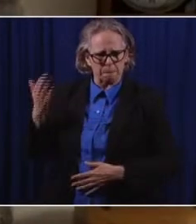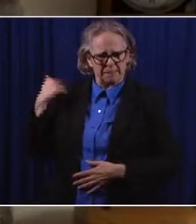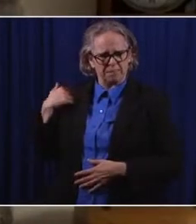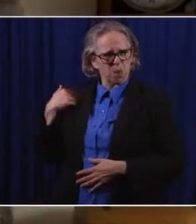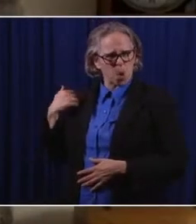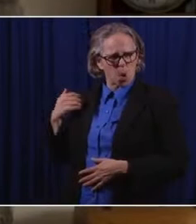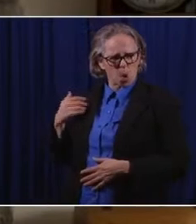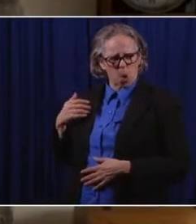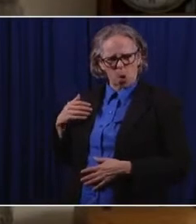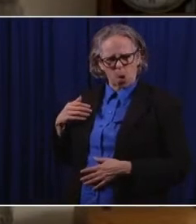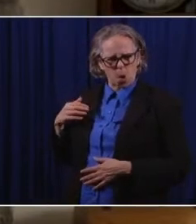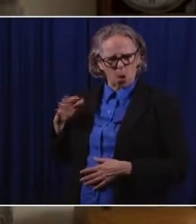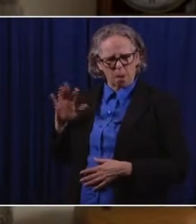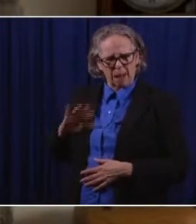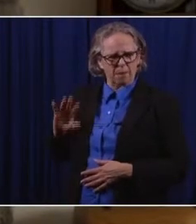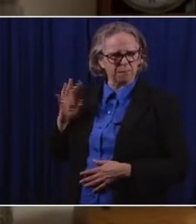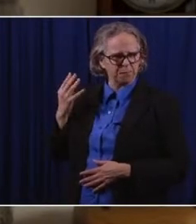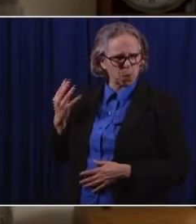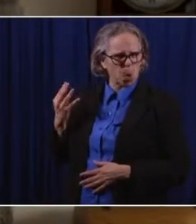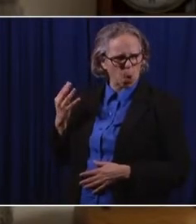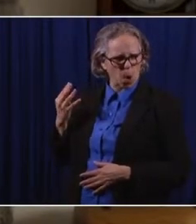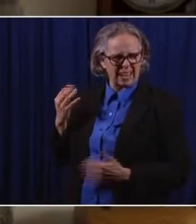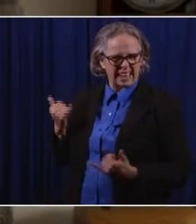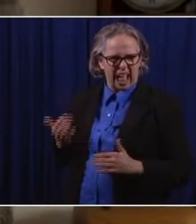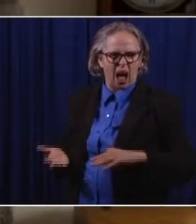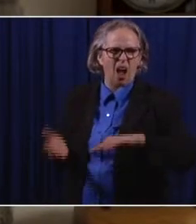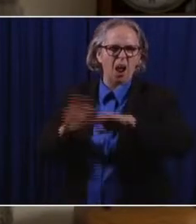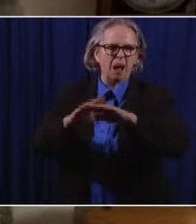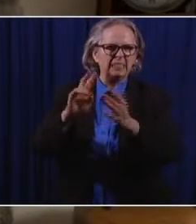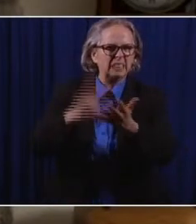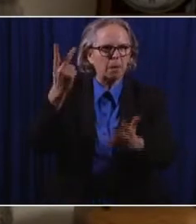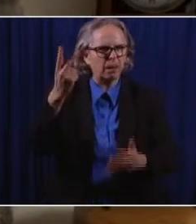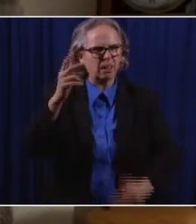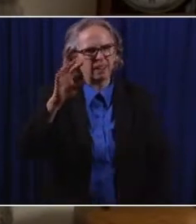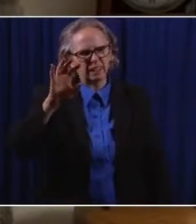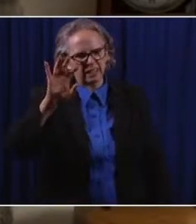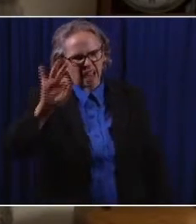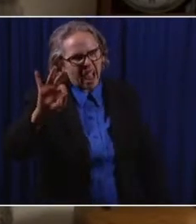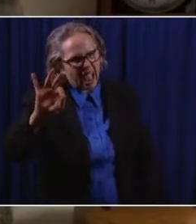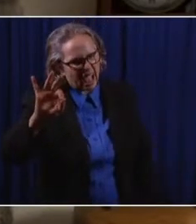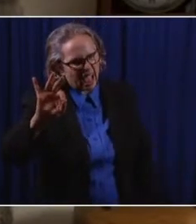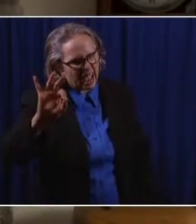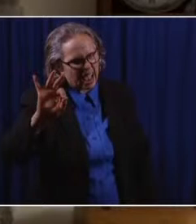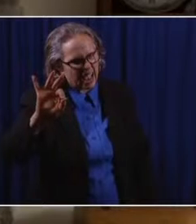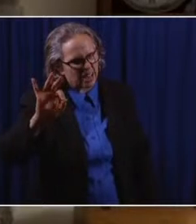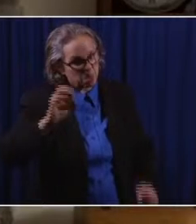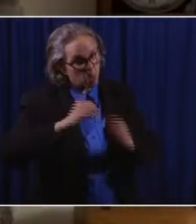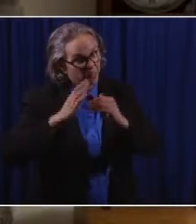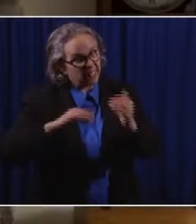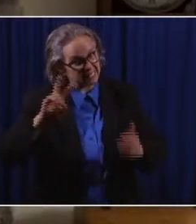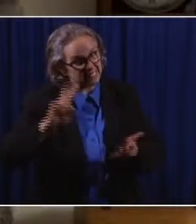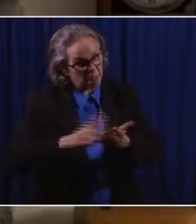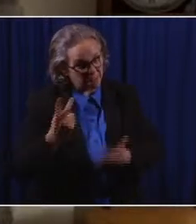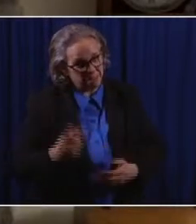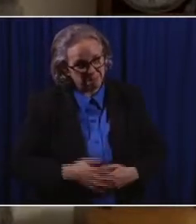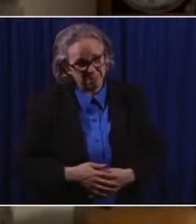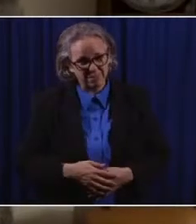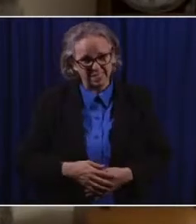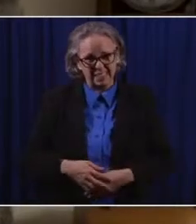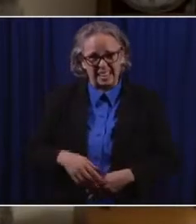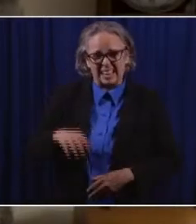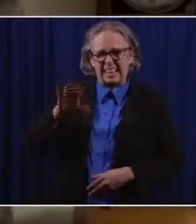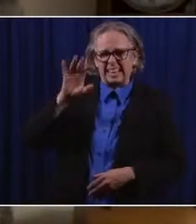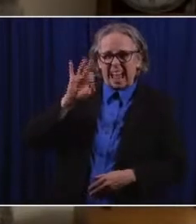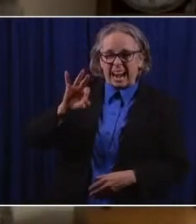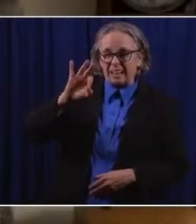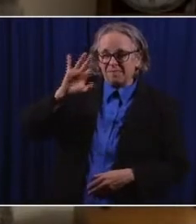per day on September 19th to 9 average new cases per day on September 25th. county added 95 new cases during the past 2